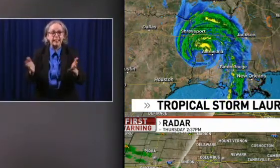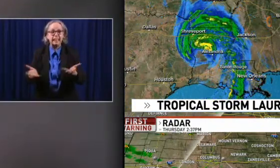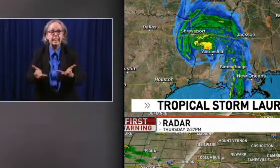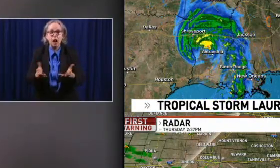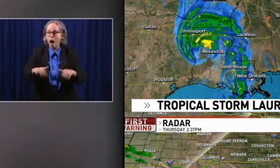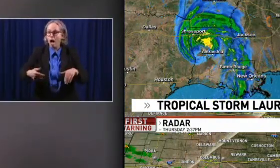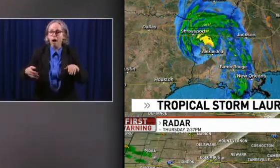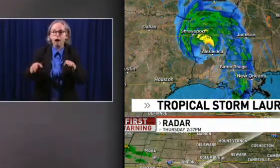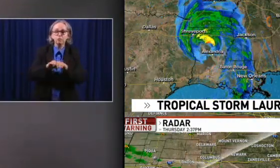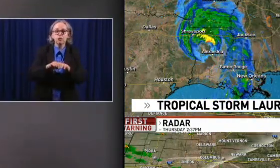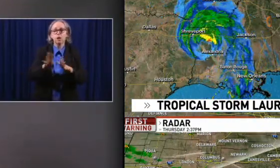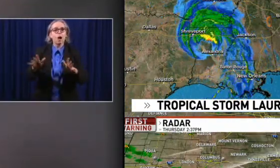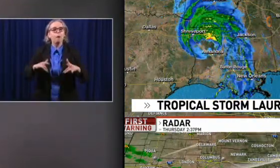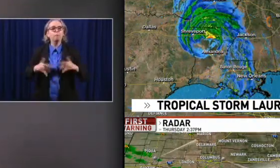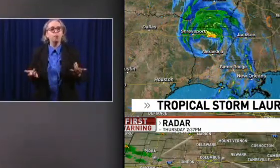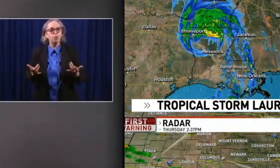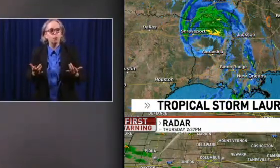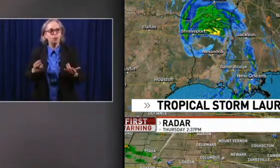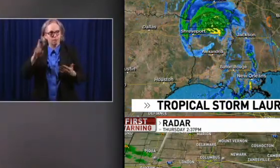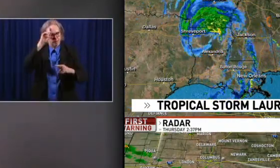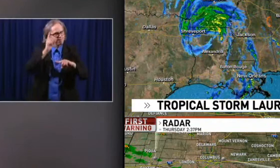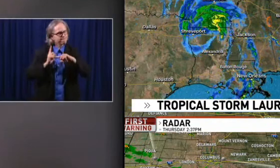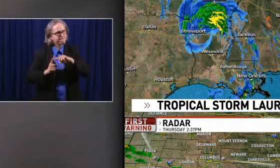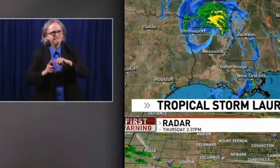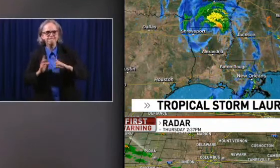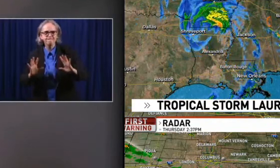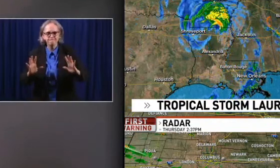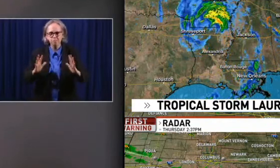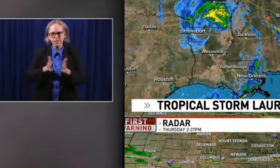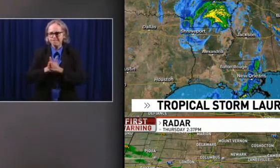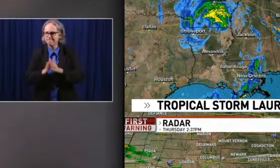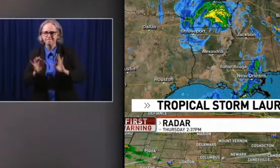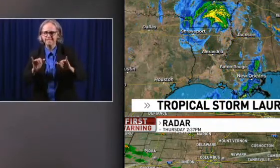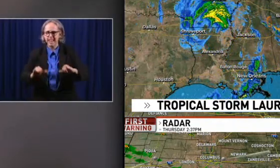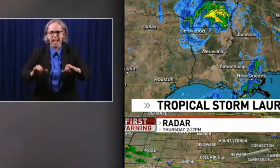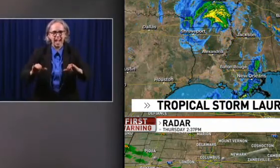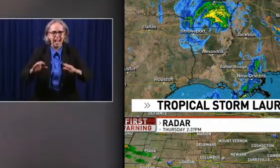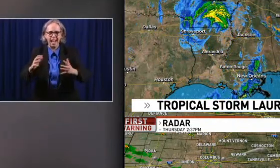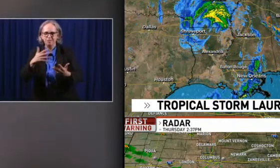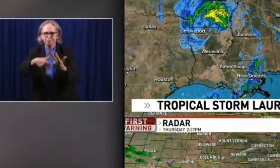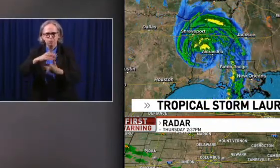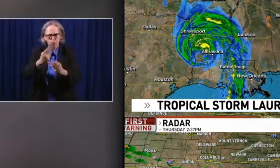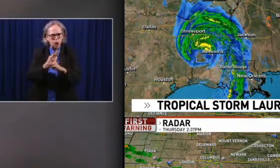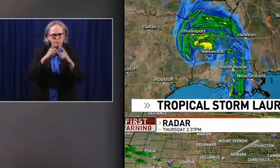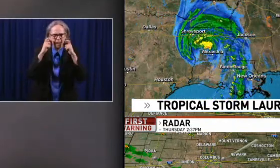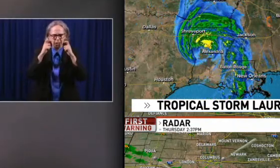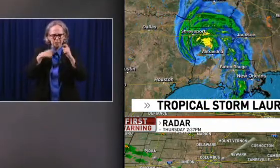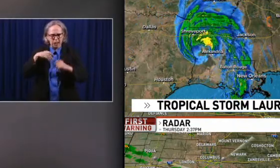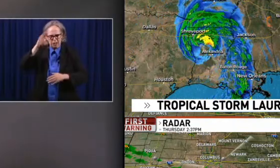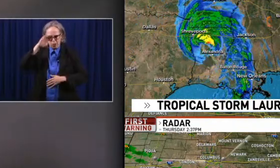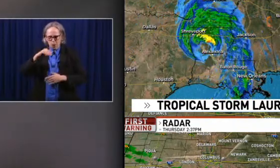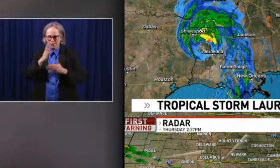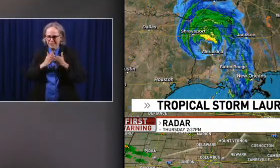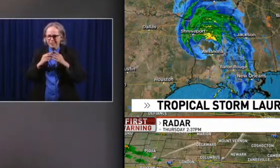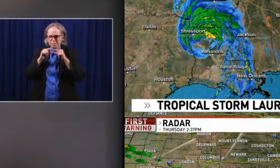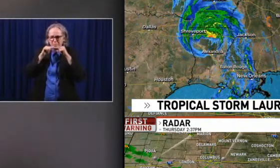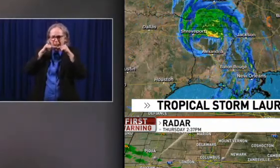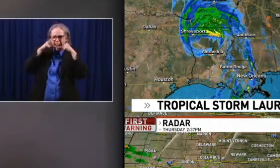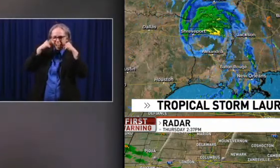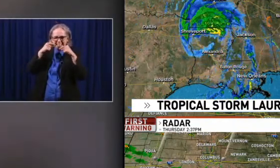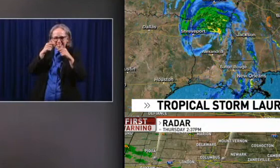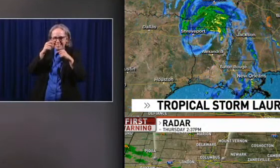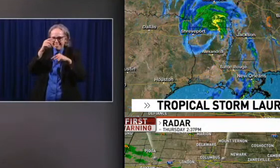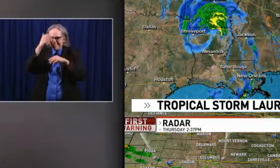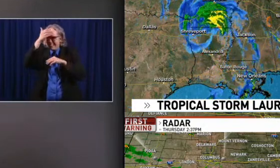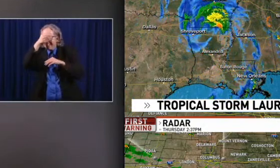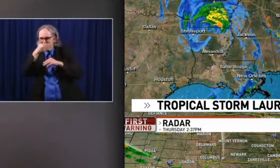they're enthusiastic. When I see them, they have their masks on, but I can see them smiling. I ran across one of our students in the